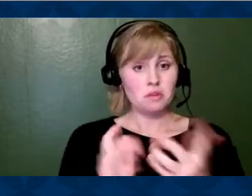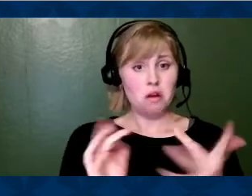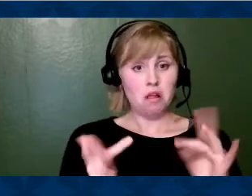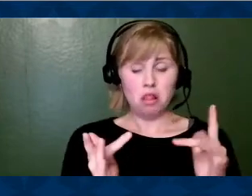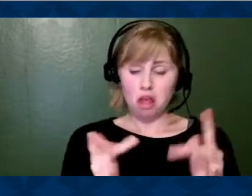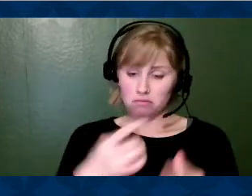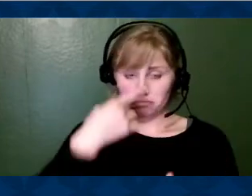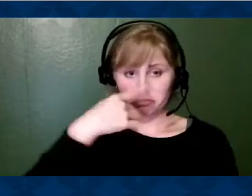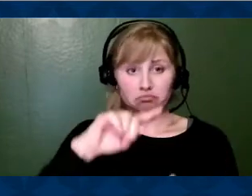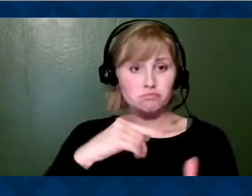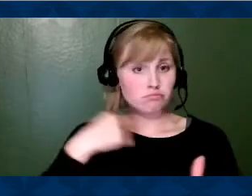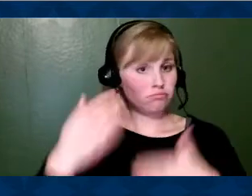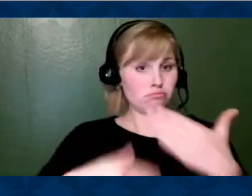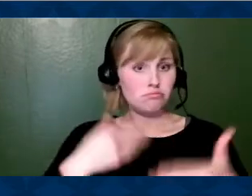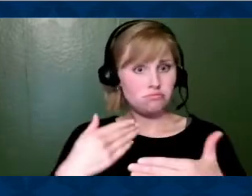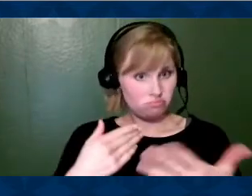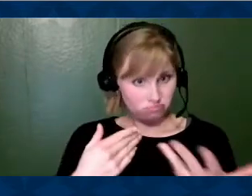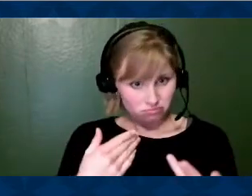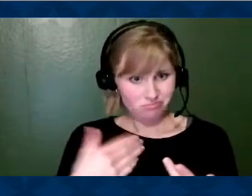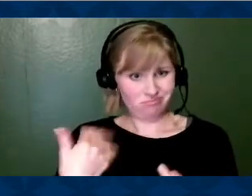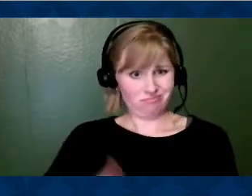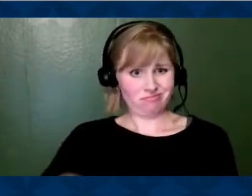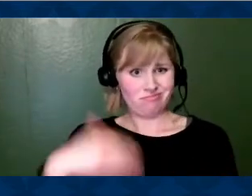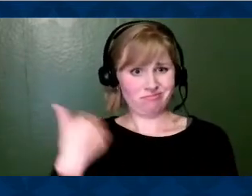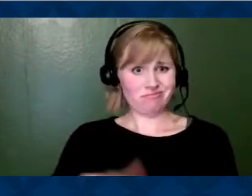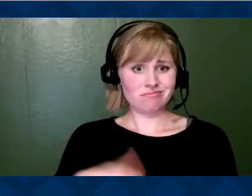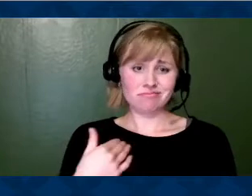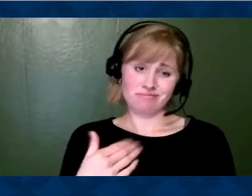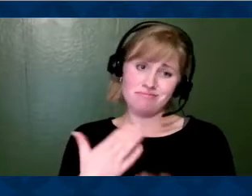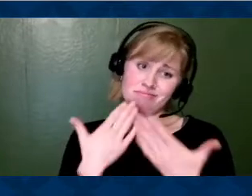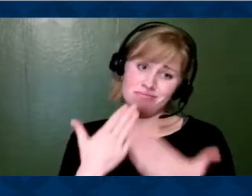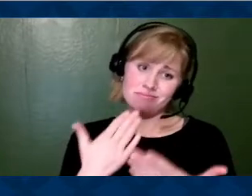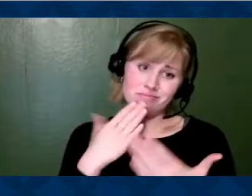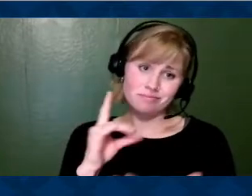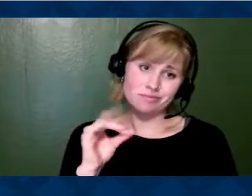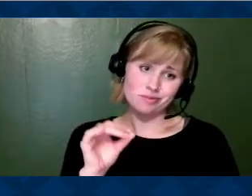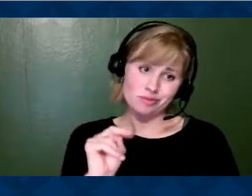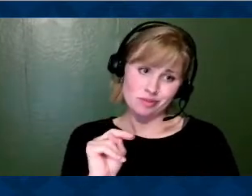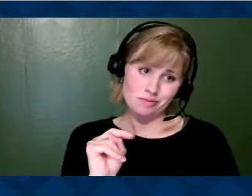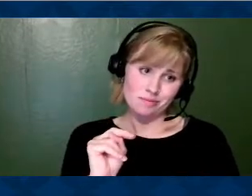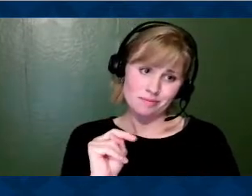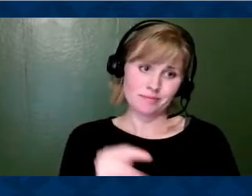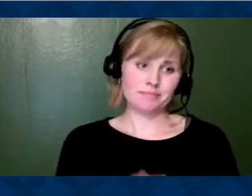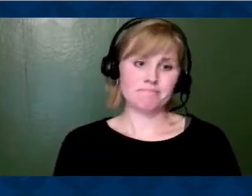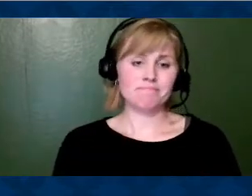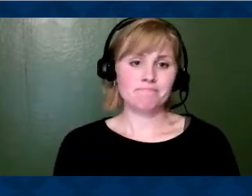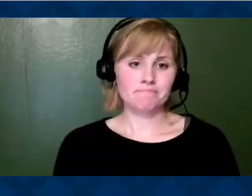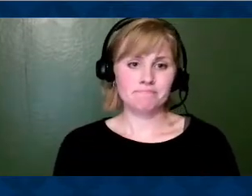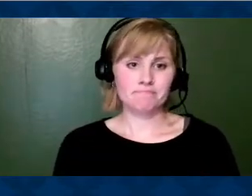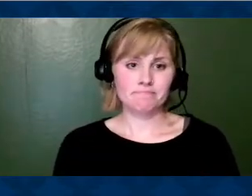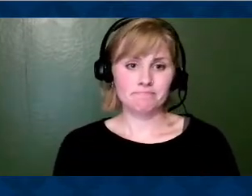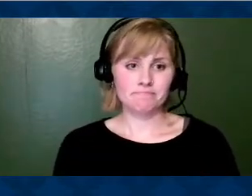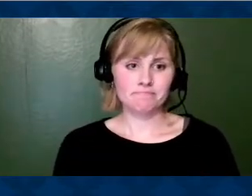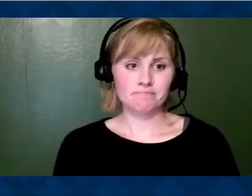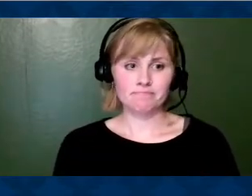take on that challenging task alongside my colleagues. So we're grateful to Don. Thank you so much.